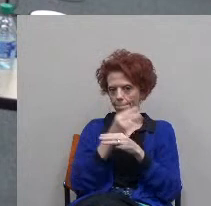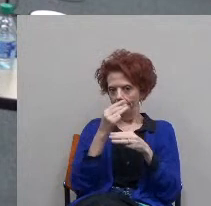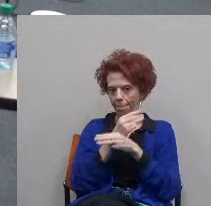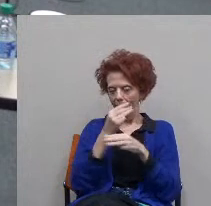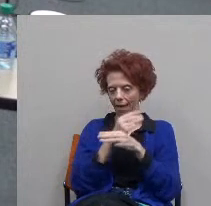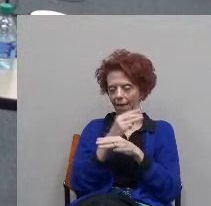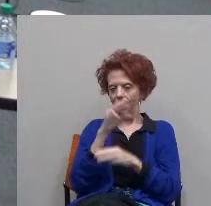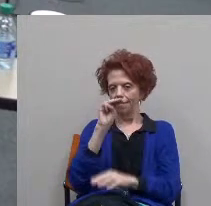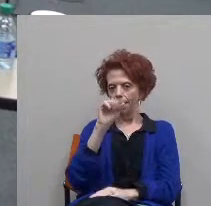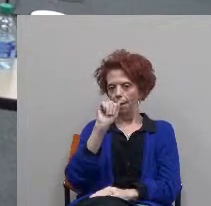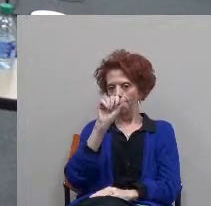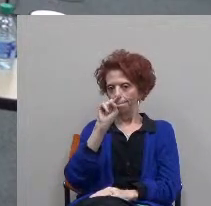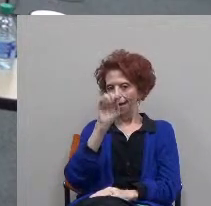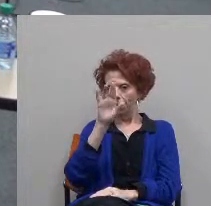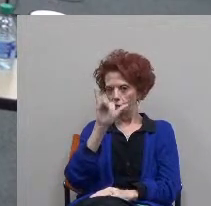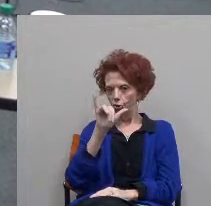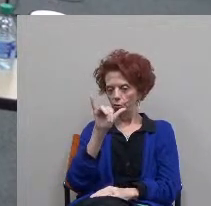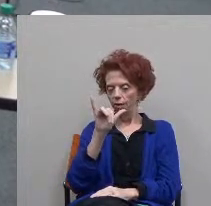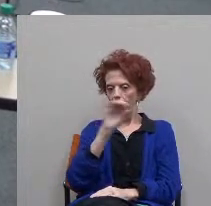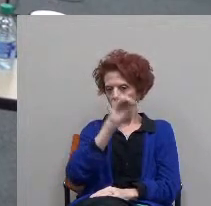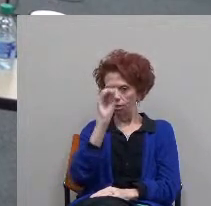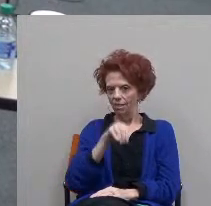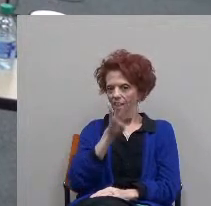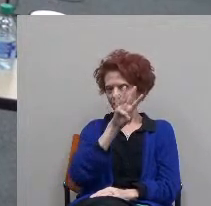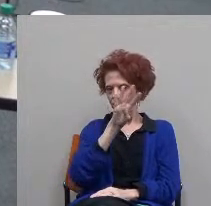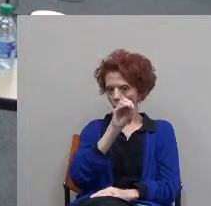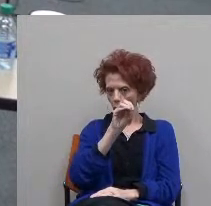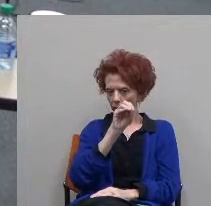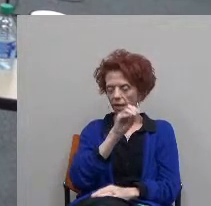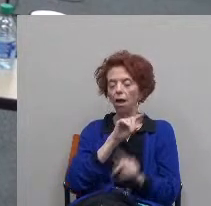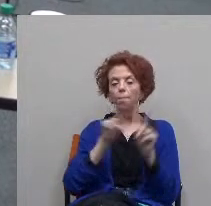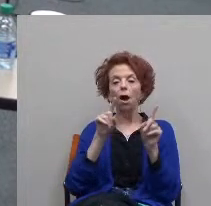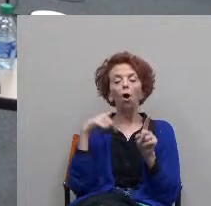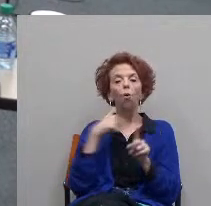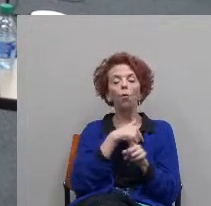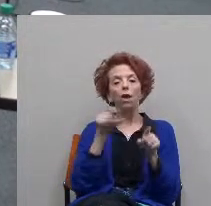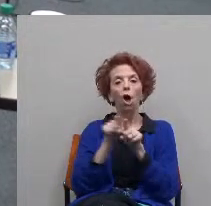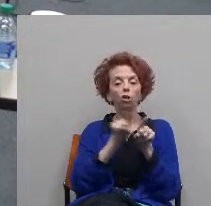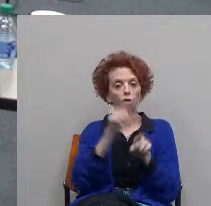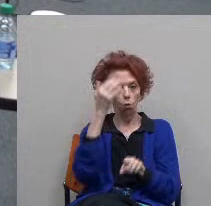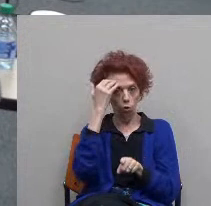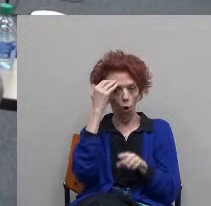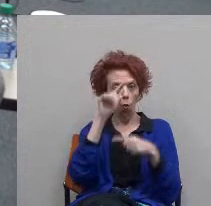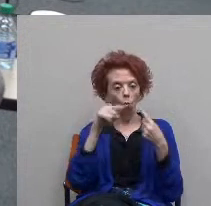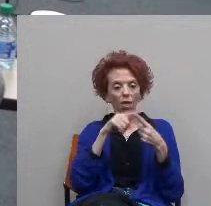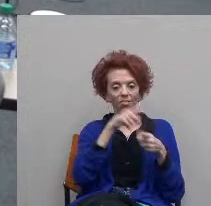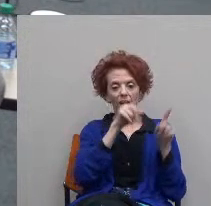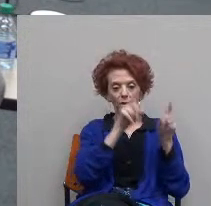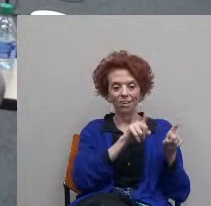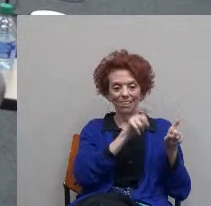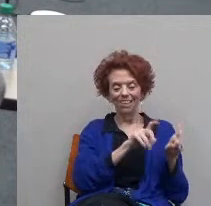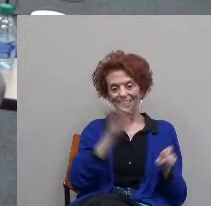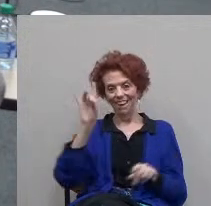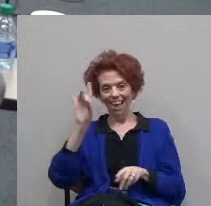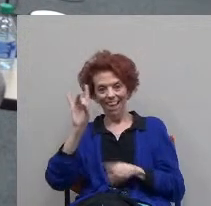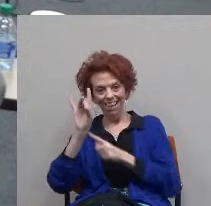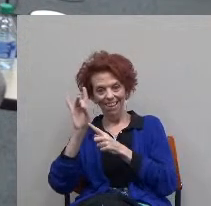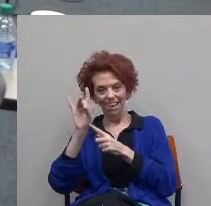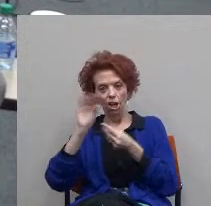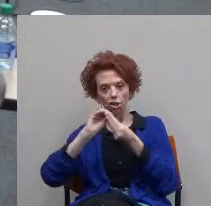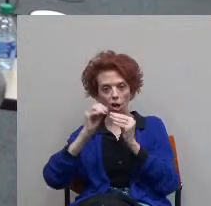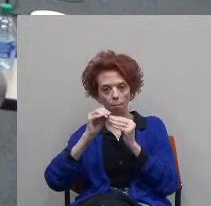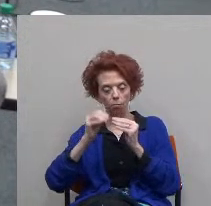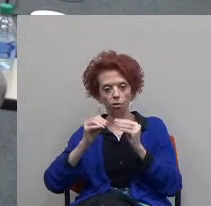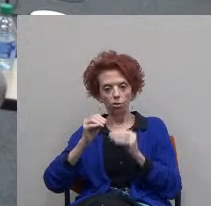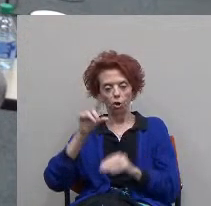math mastery rates are in the 40s, but we also know that once those students are tested in 8th grade, those numbers